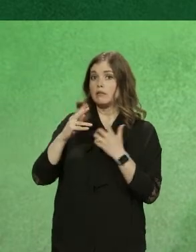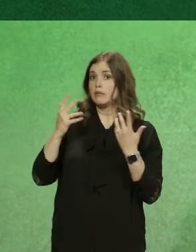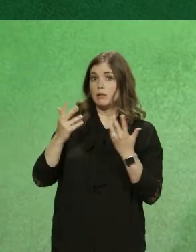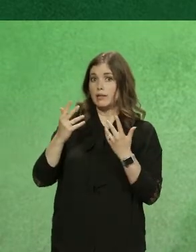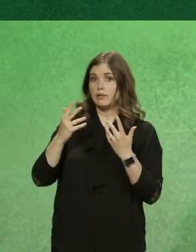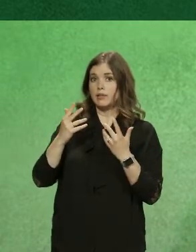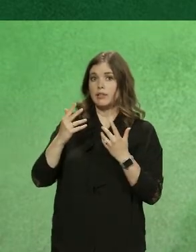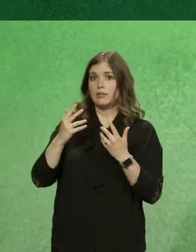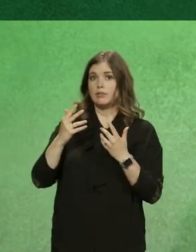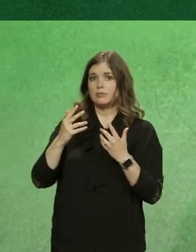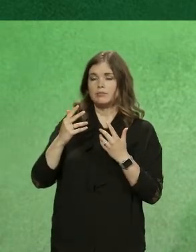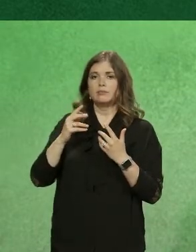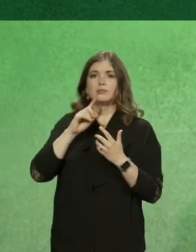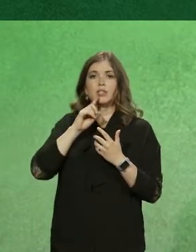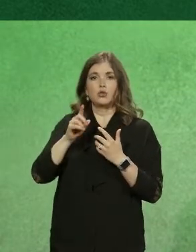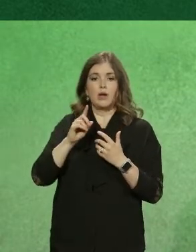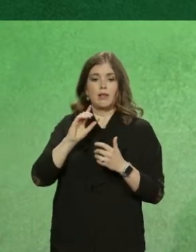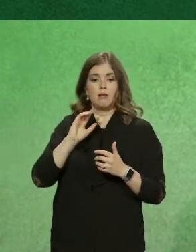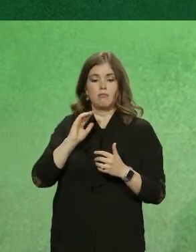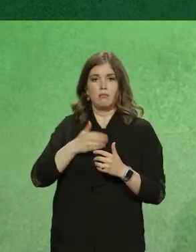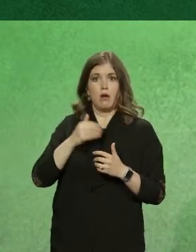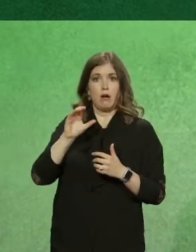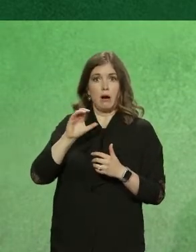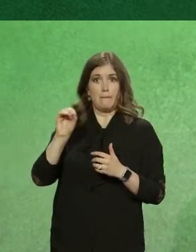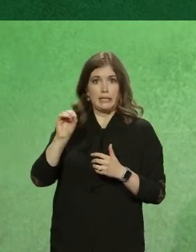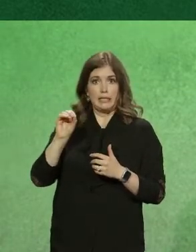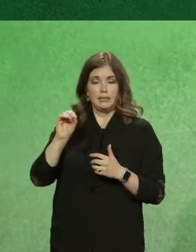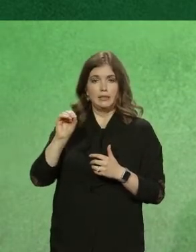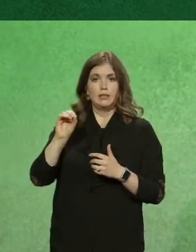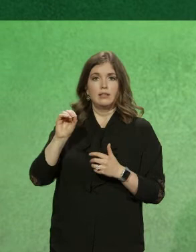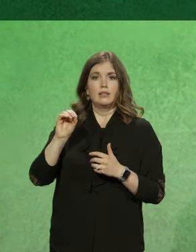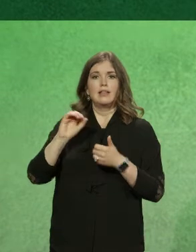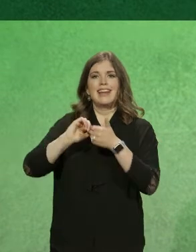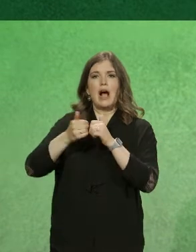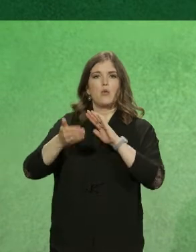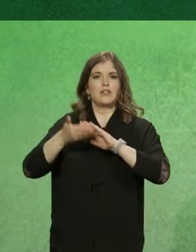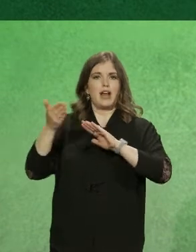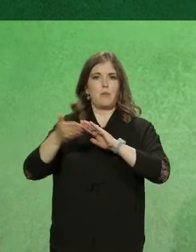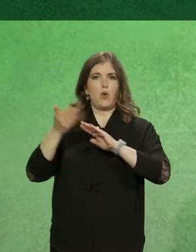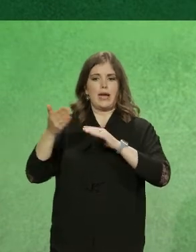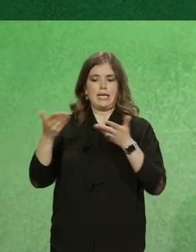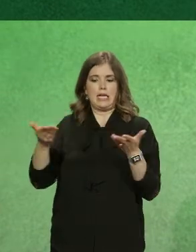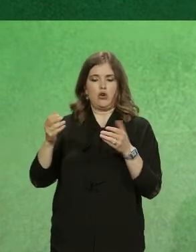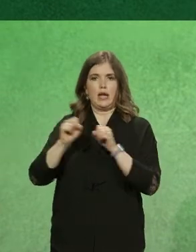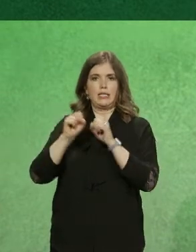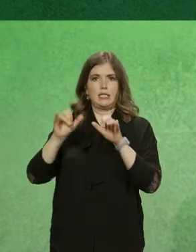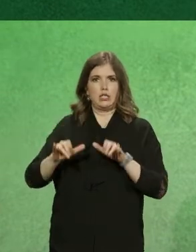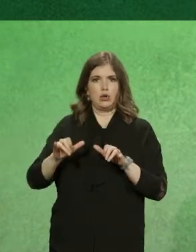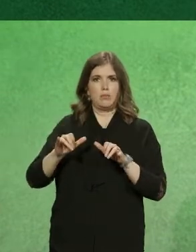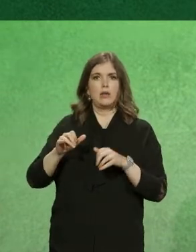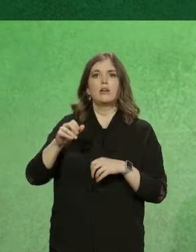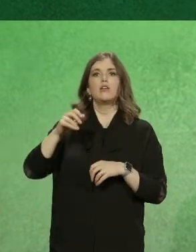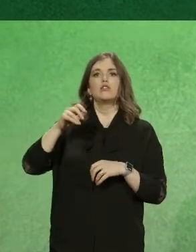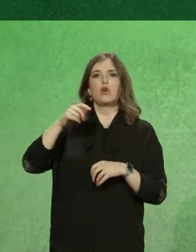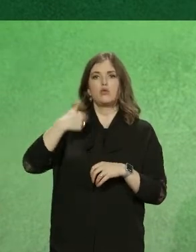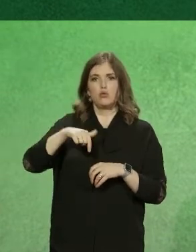say a company, is the way we operate generally as a system and bring products back onto us and keeping